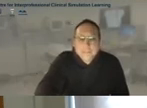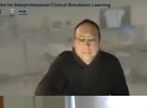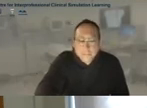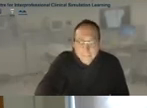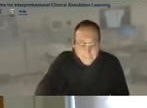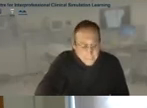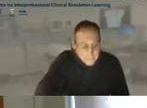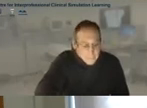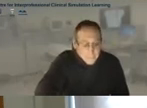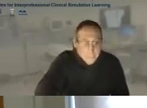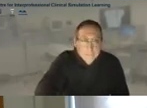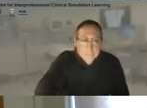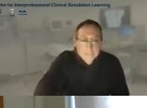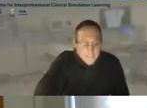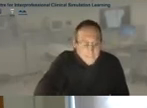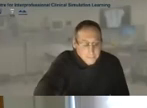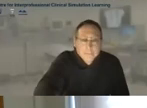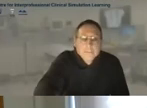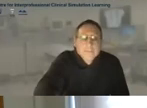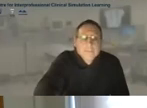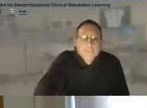for practice, but not to test or evaluate.